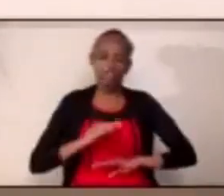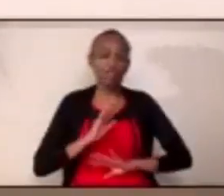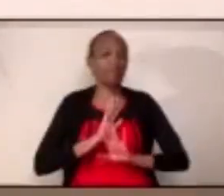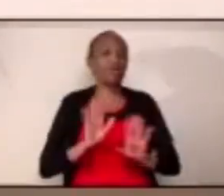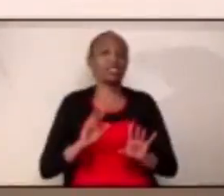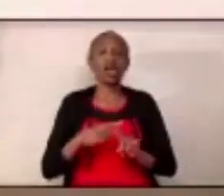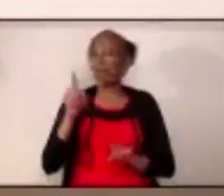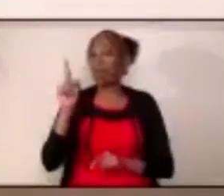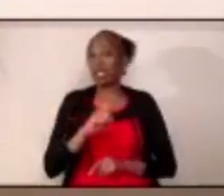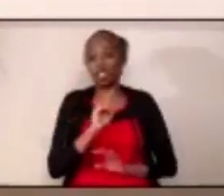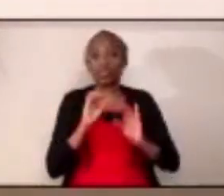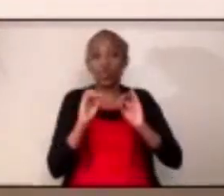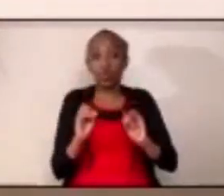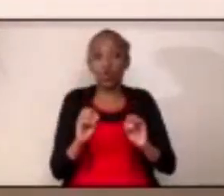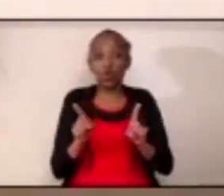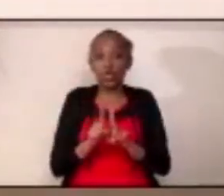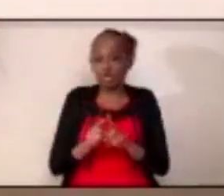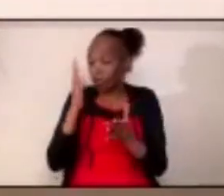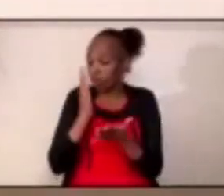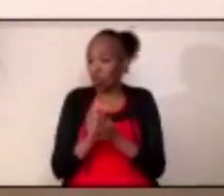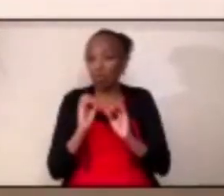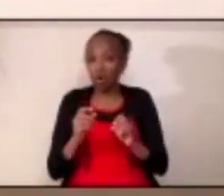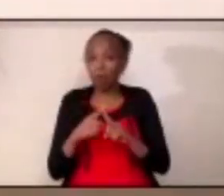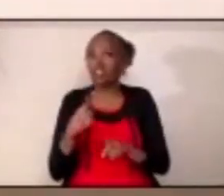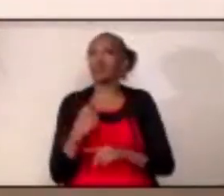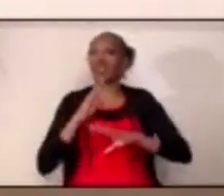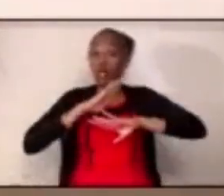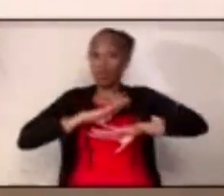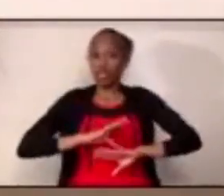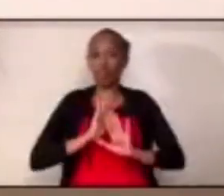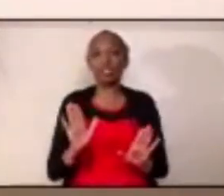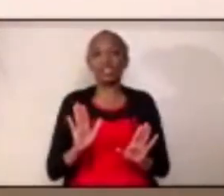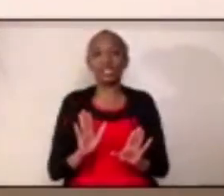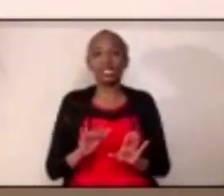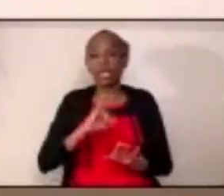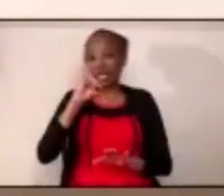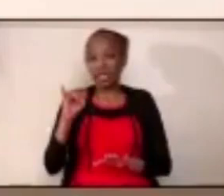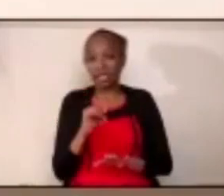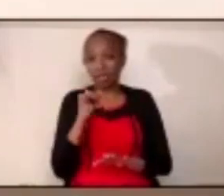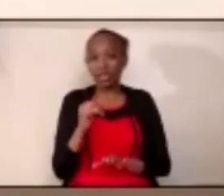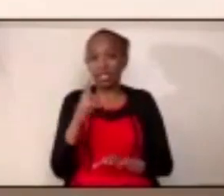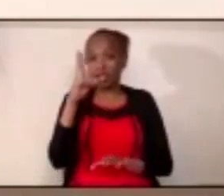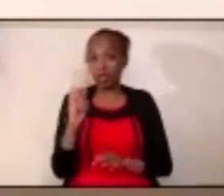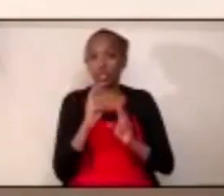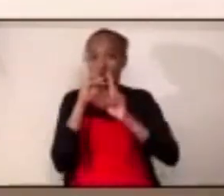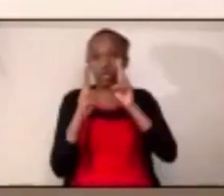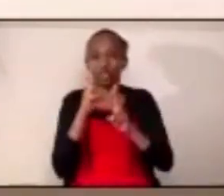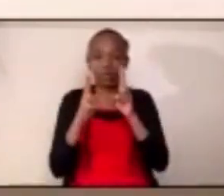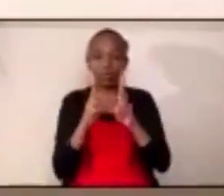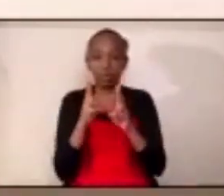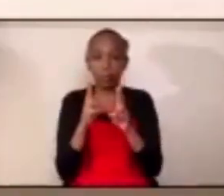a cancellation, not a stop. It was a suspension. As of January 2022,